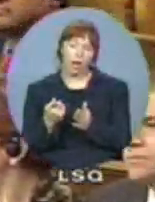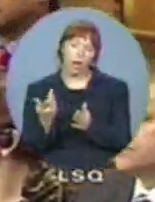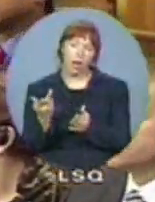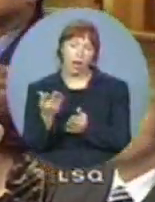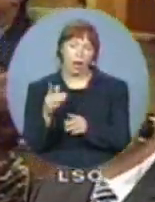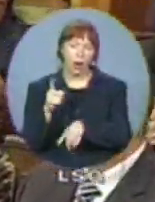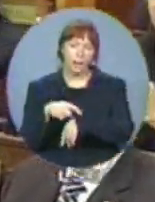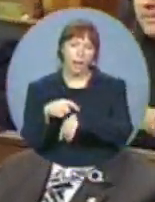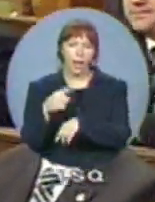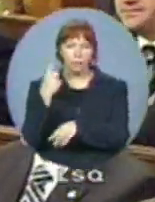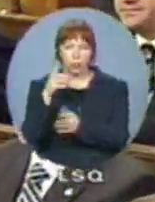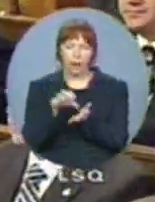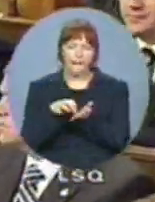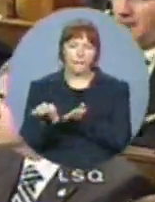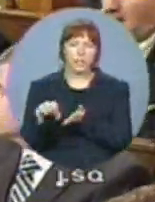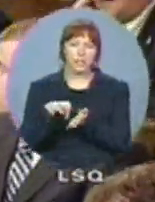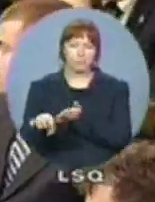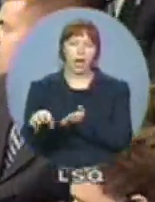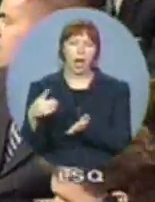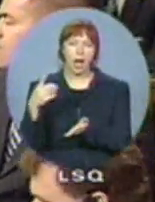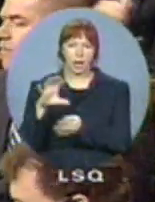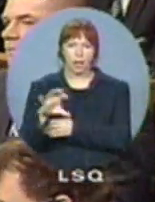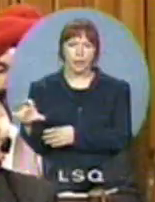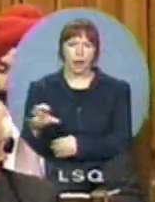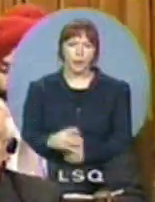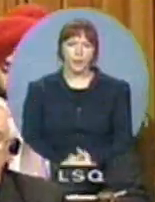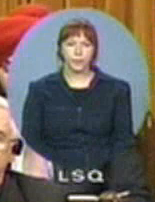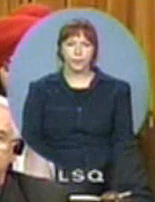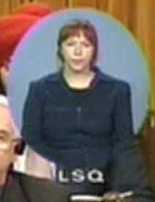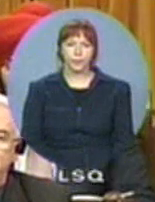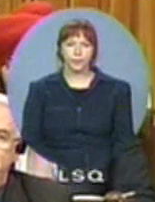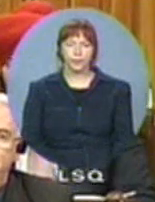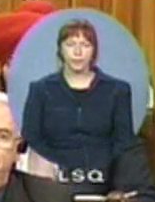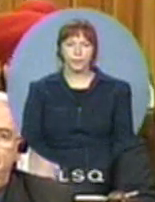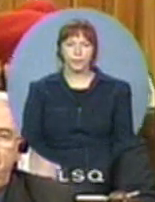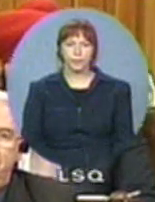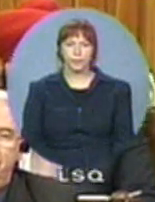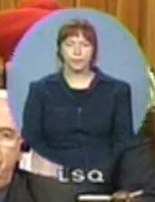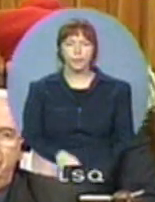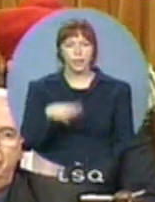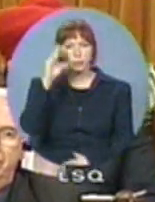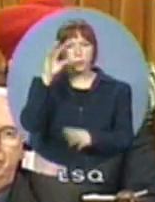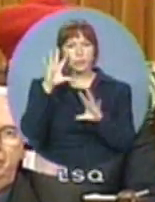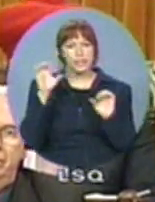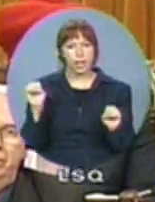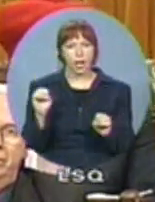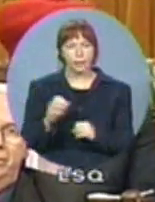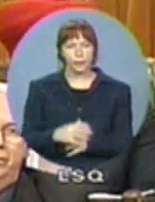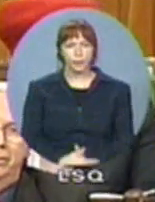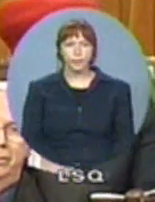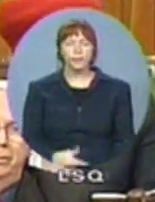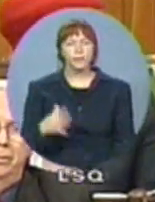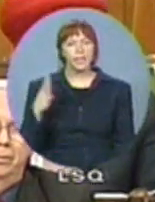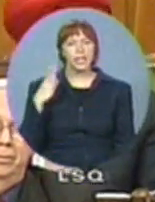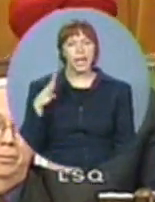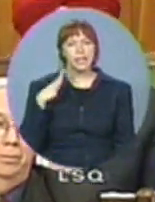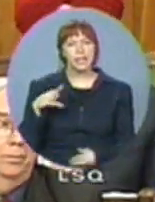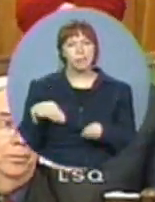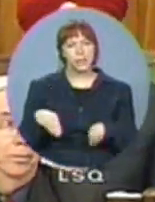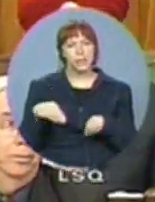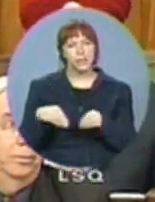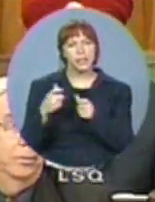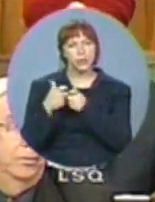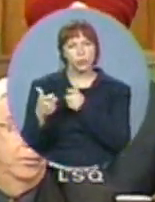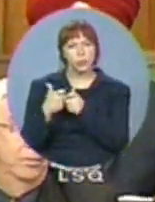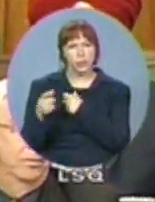Honorable member for King's Hatch, and we'll have some order. Speaker, the former industry minister accurately predicted, quote, the auto